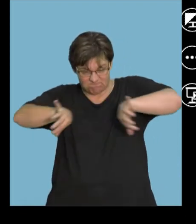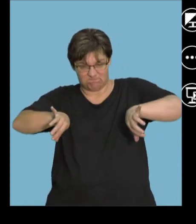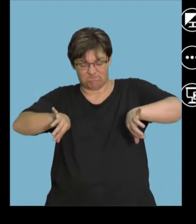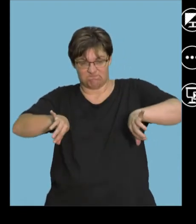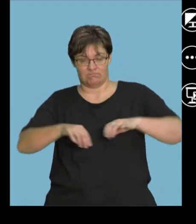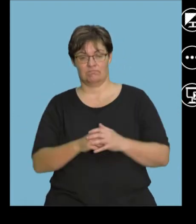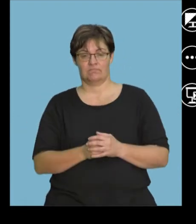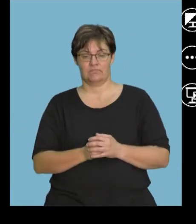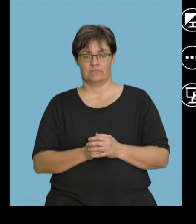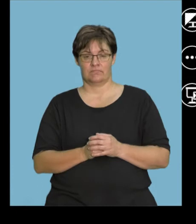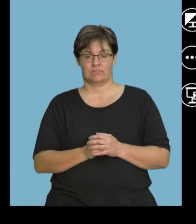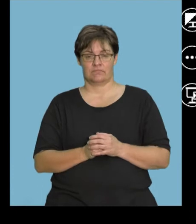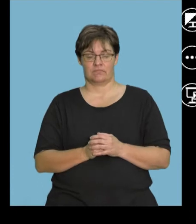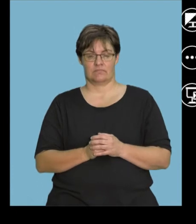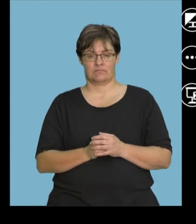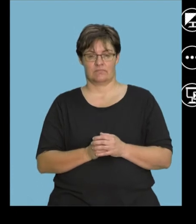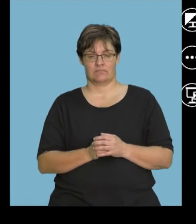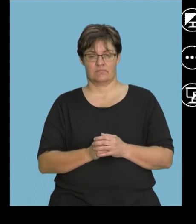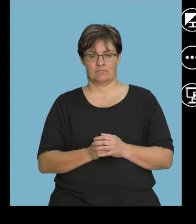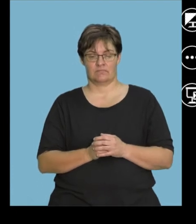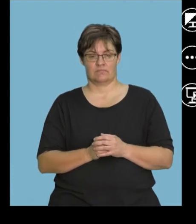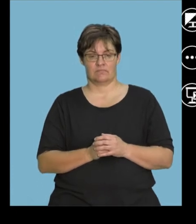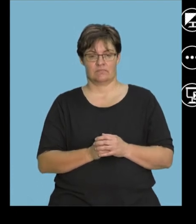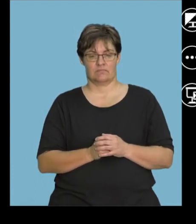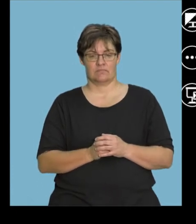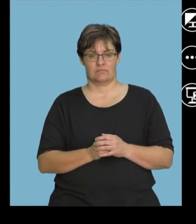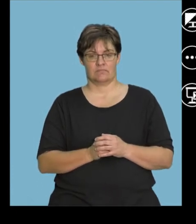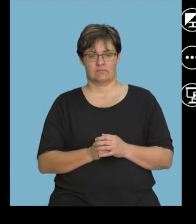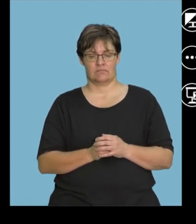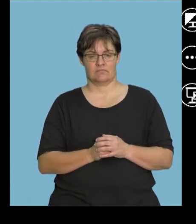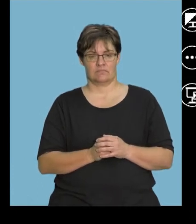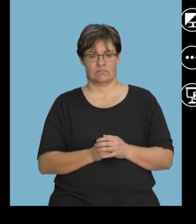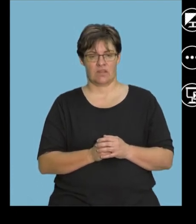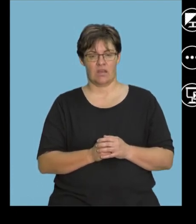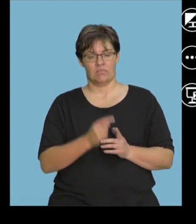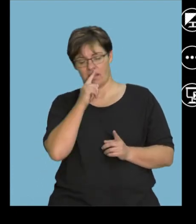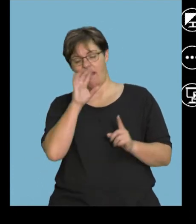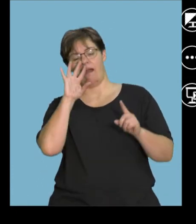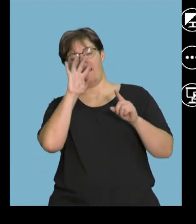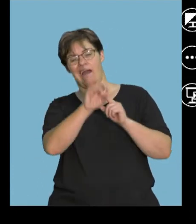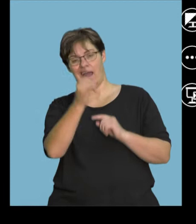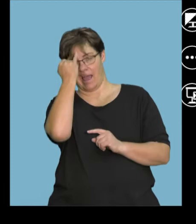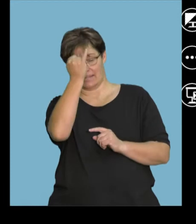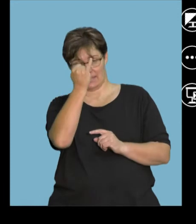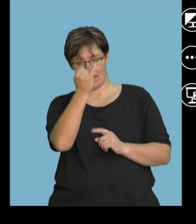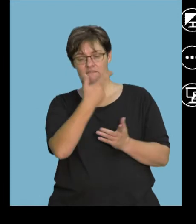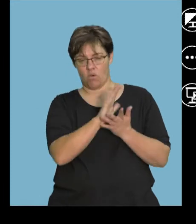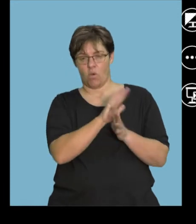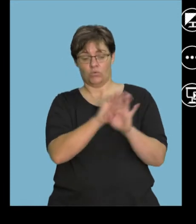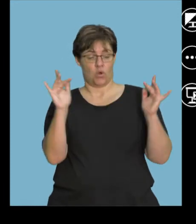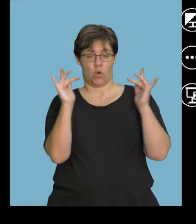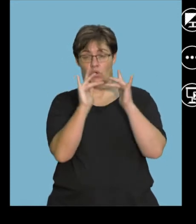okay? Like poles, okay? So this is the big idea in as far as